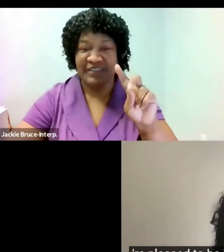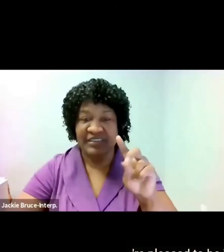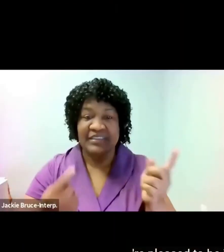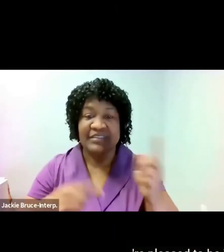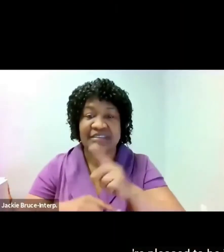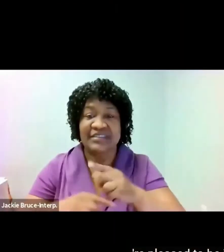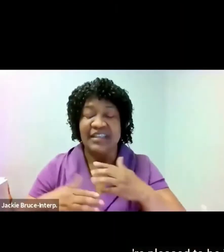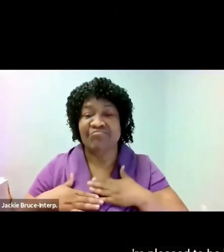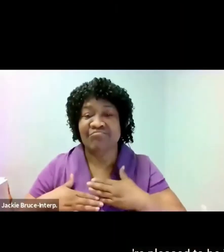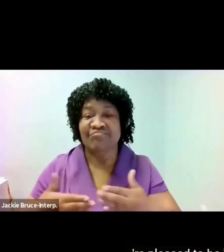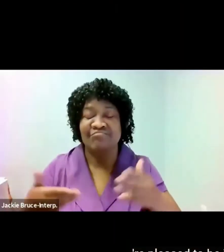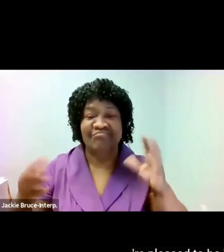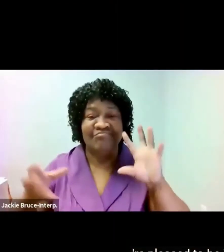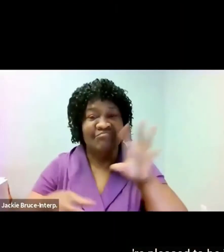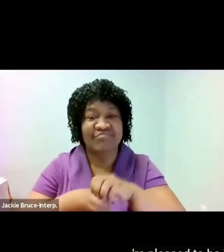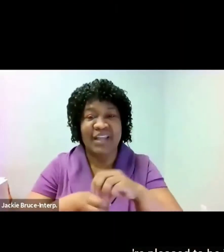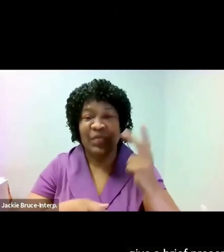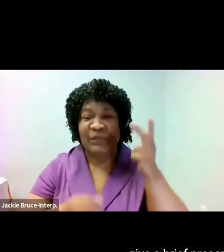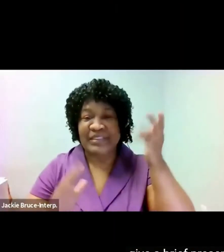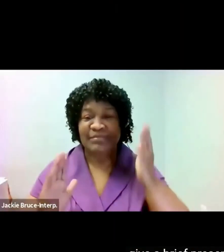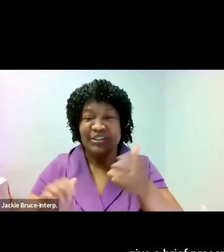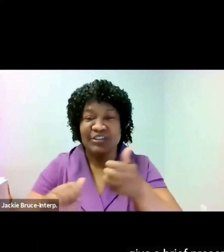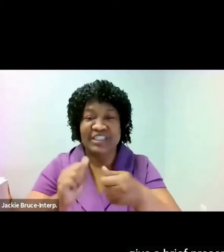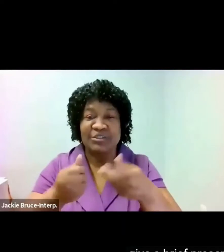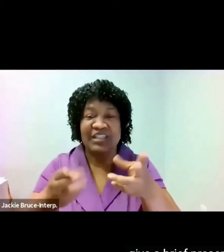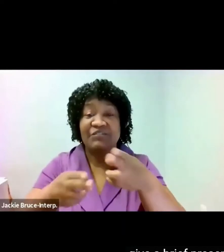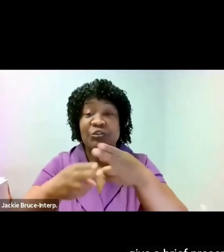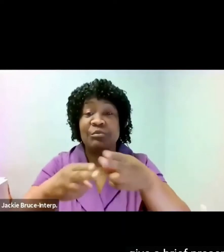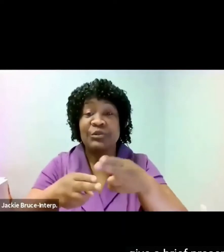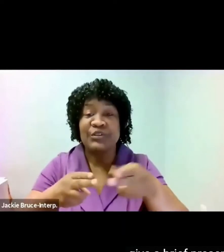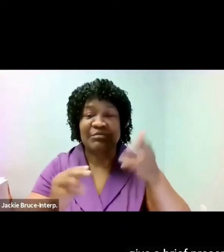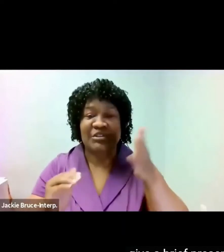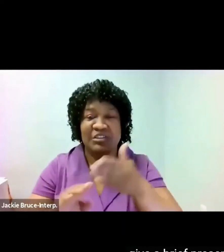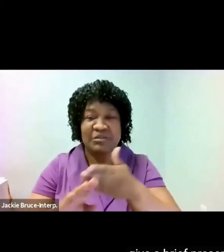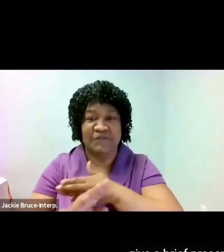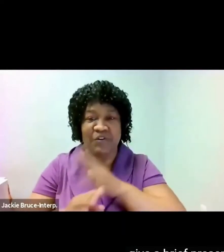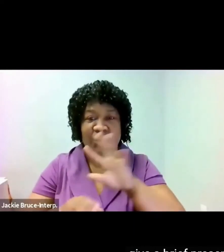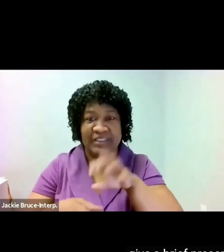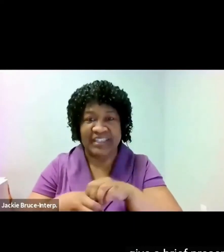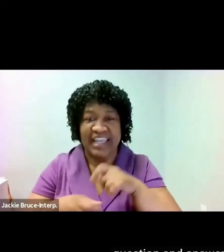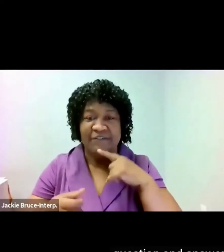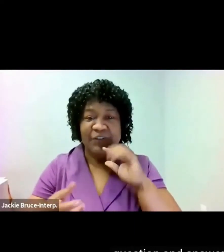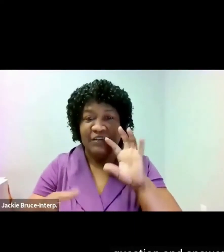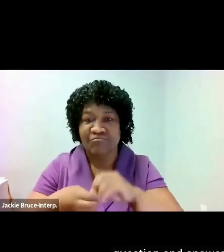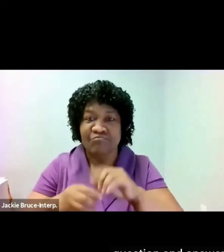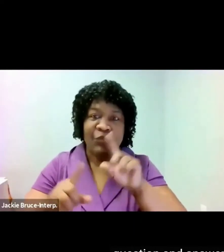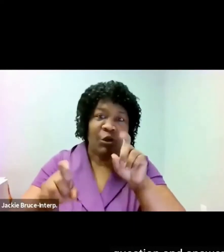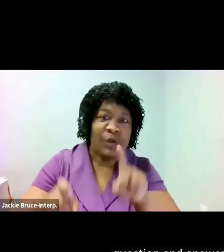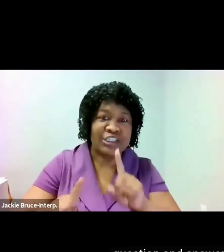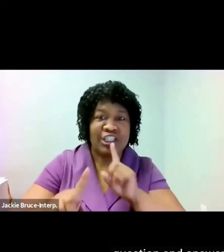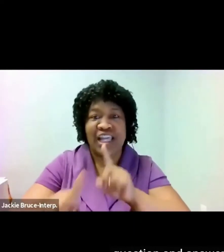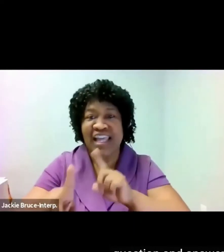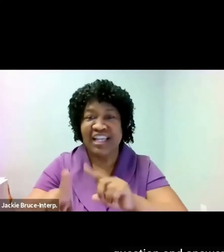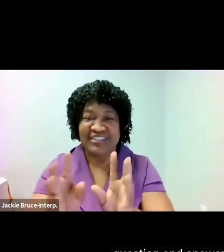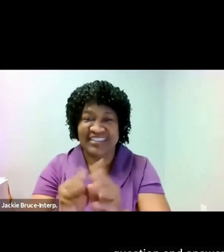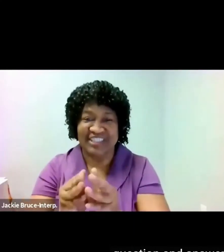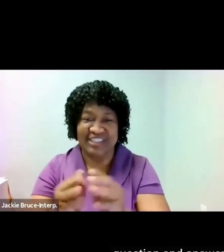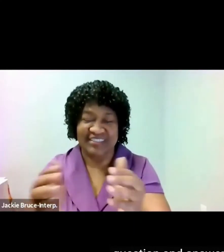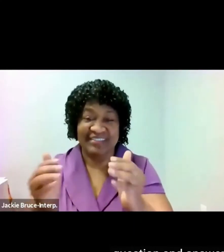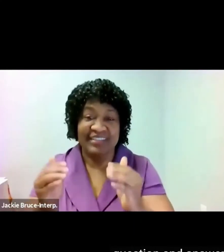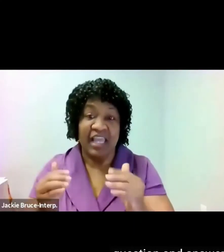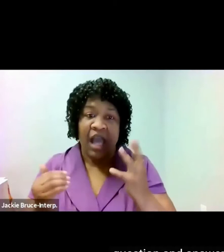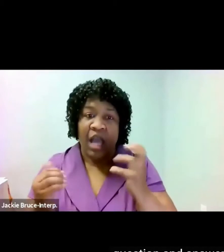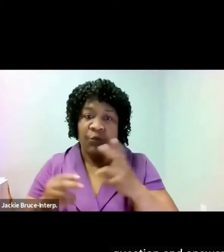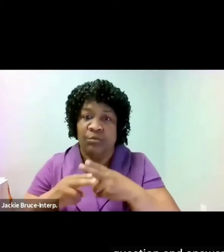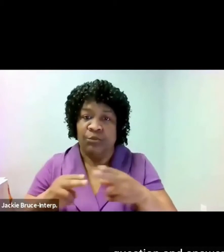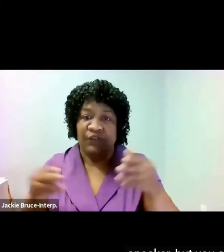to be joined by three speakers who will each give a brief presentation before we engage in a joint question and answer session. I will